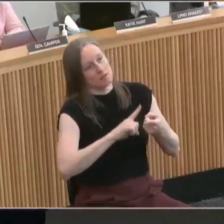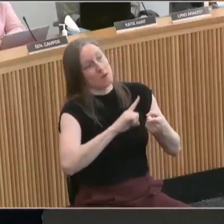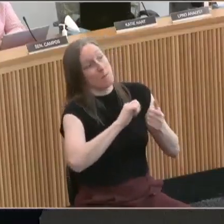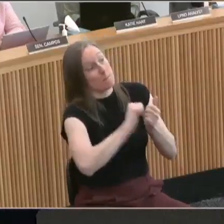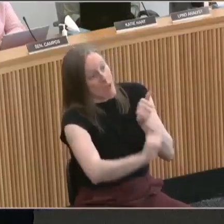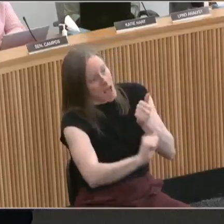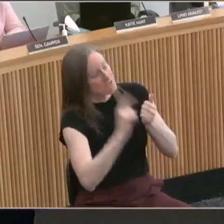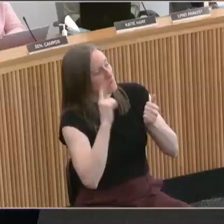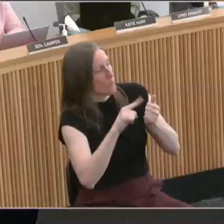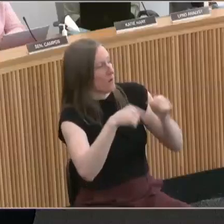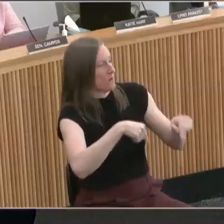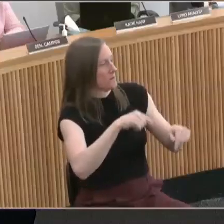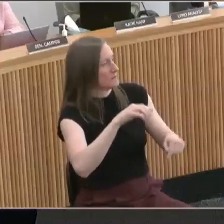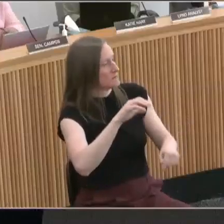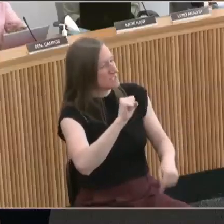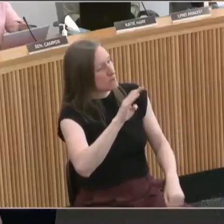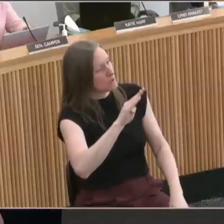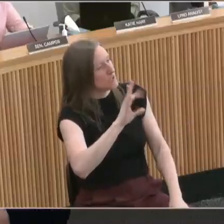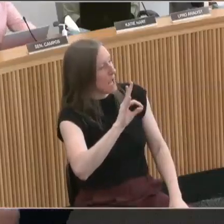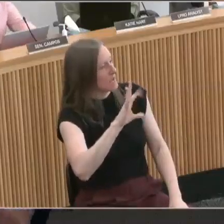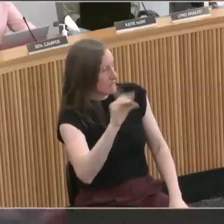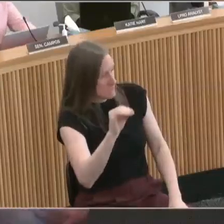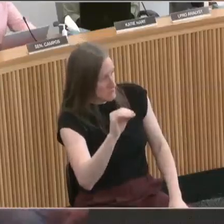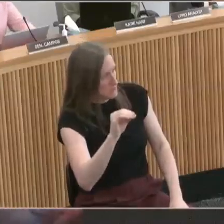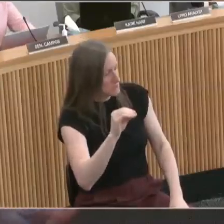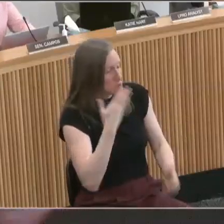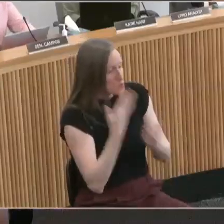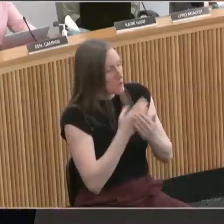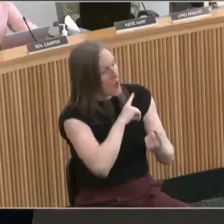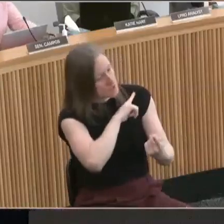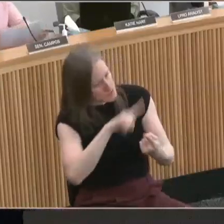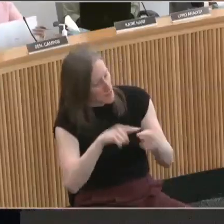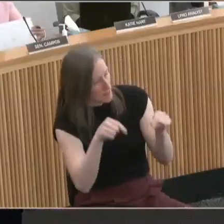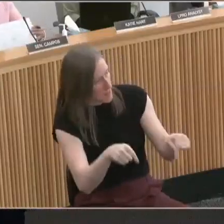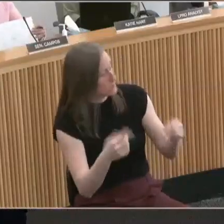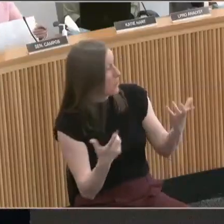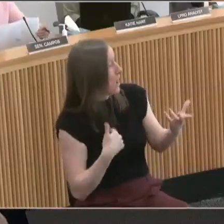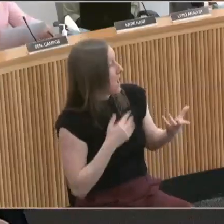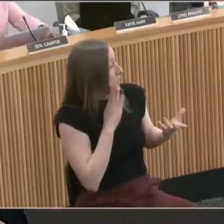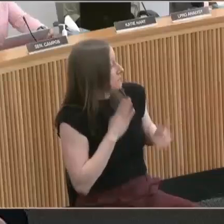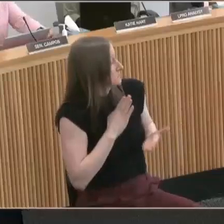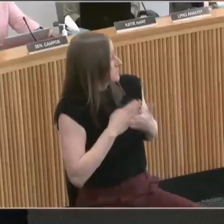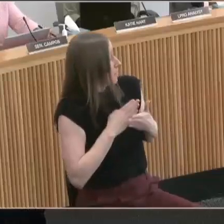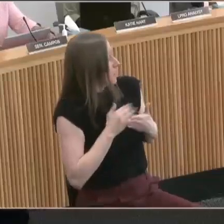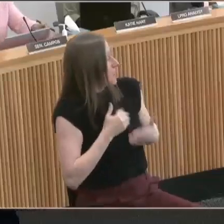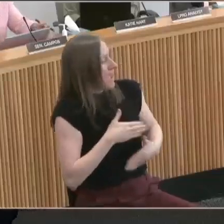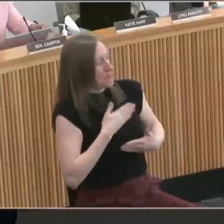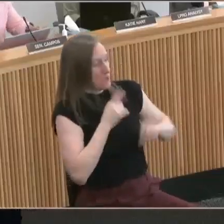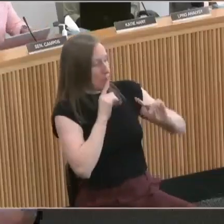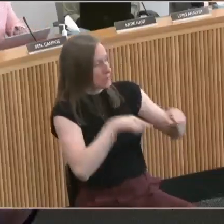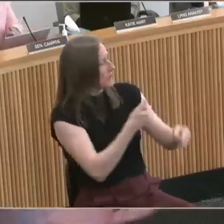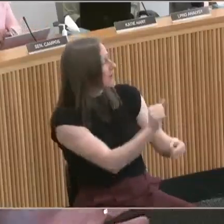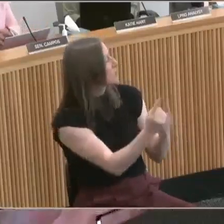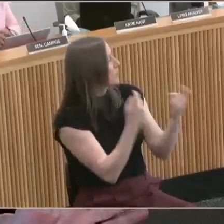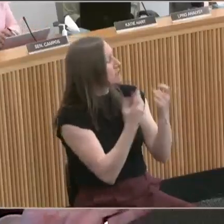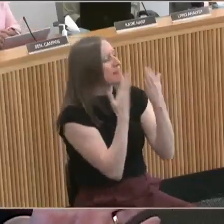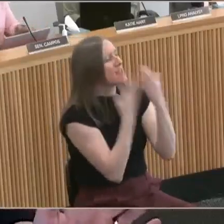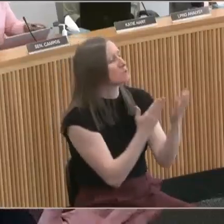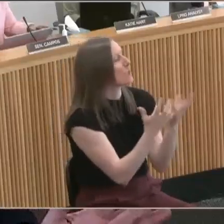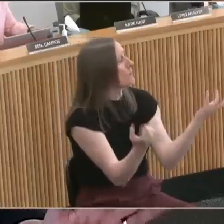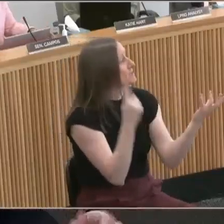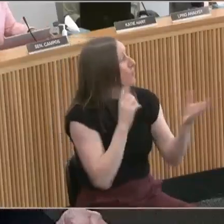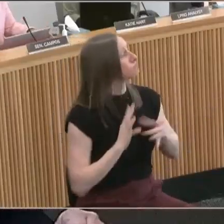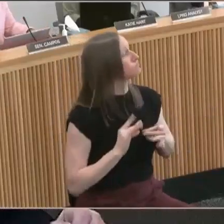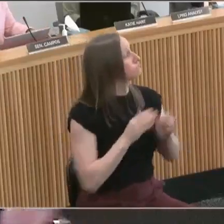So those two amendments are being worked on now. And I will cut myself off here, and I'm happy to answer any questions that you may have. Thank you so much for hearing